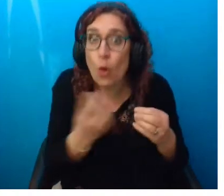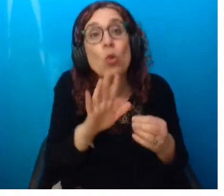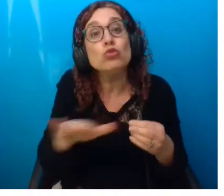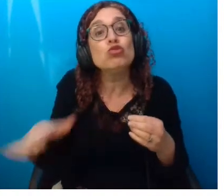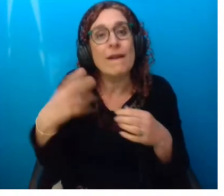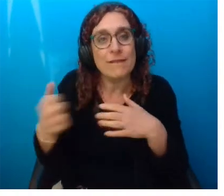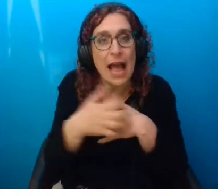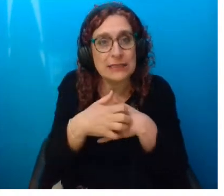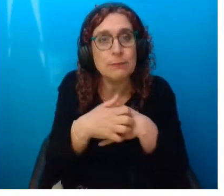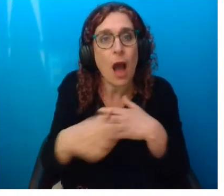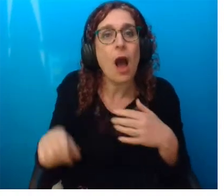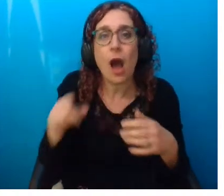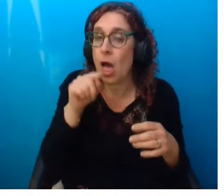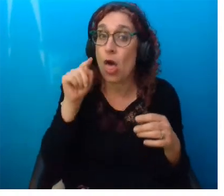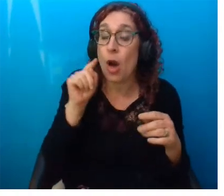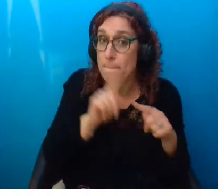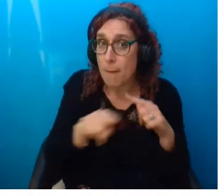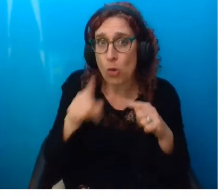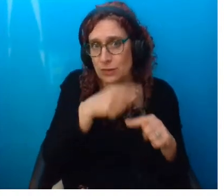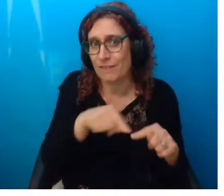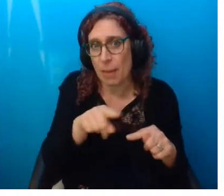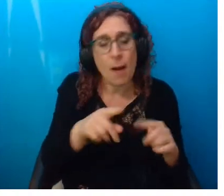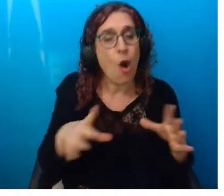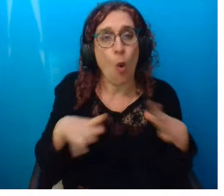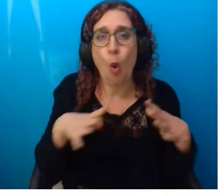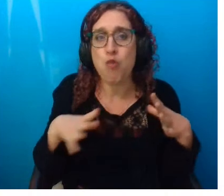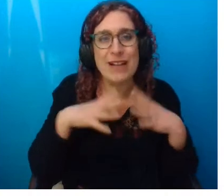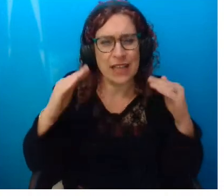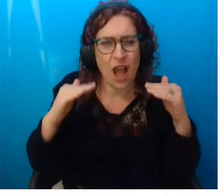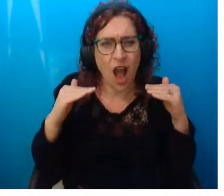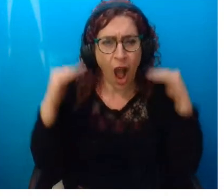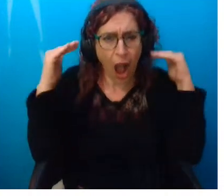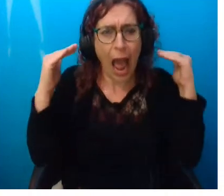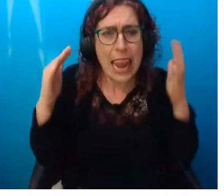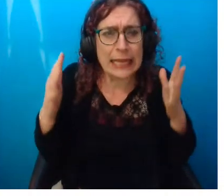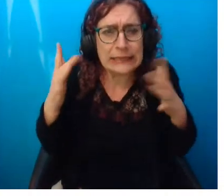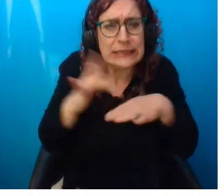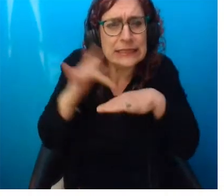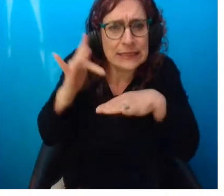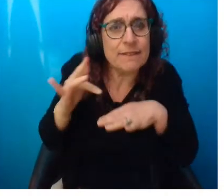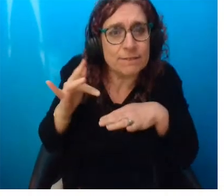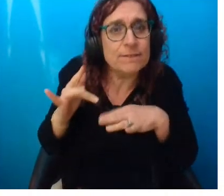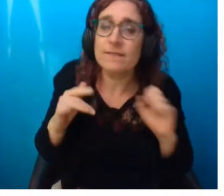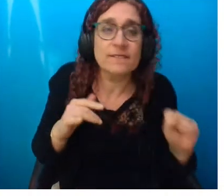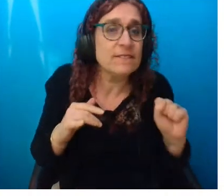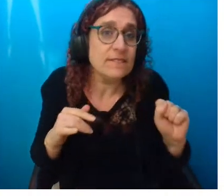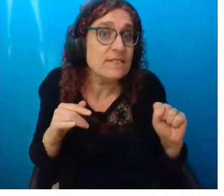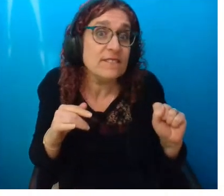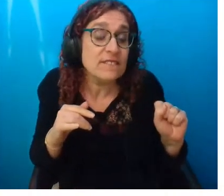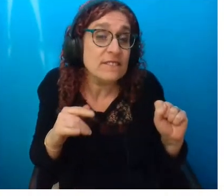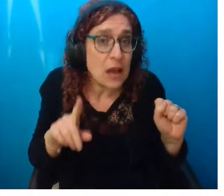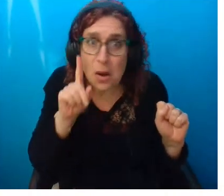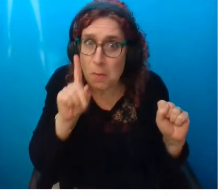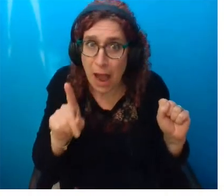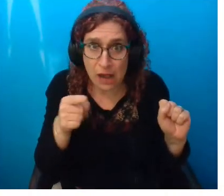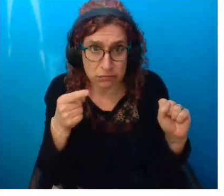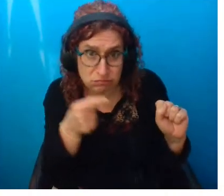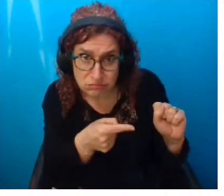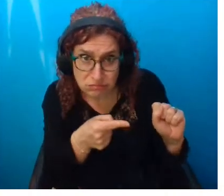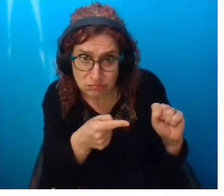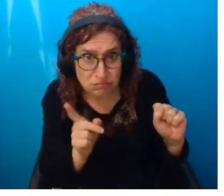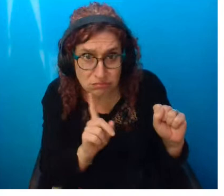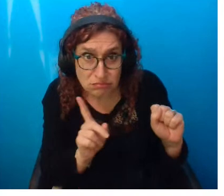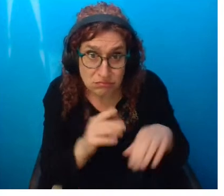majority of them are sensitized. And it doesn't really tell you whether it's causing an issue or